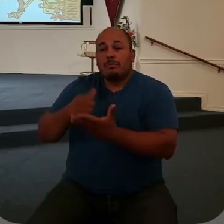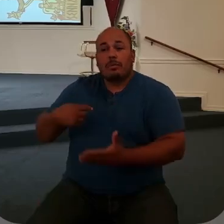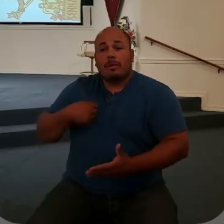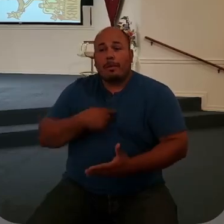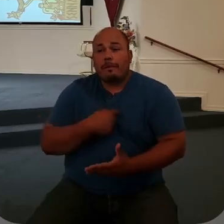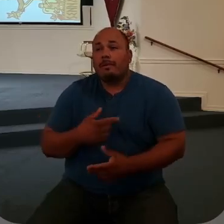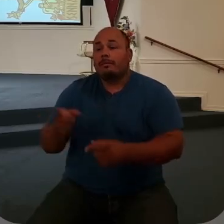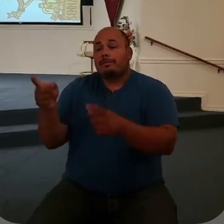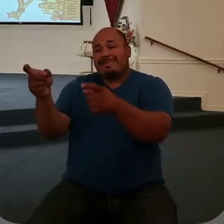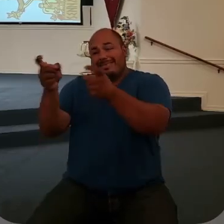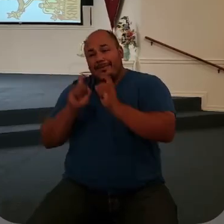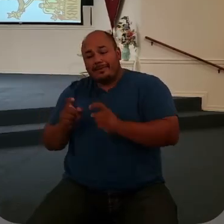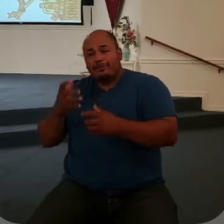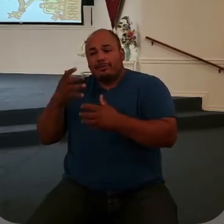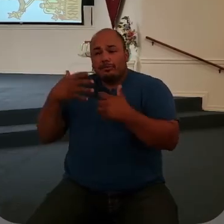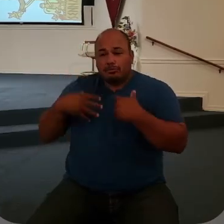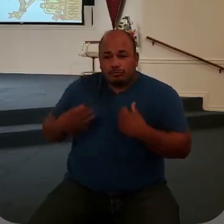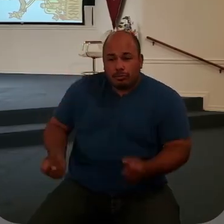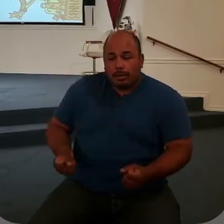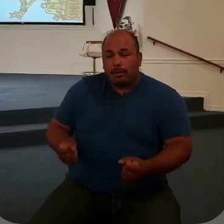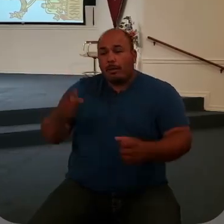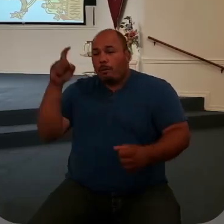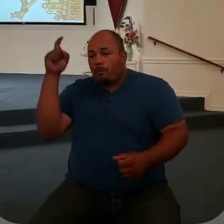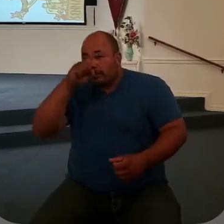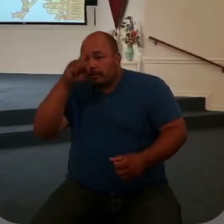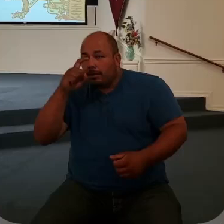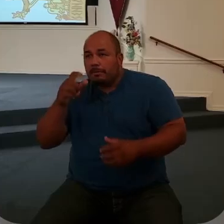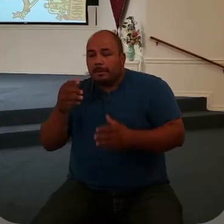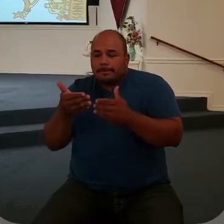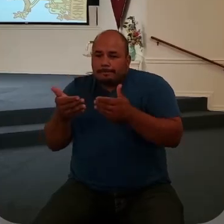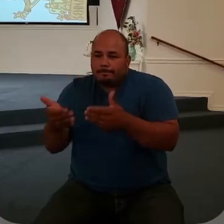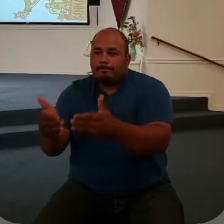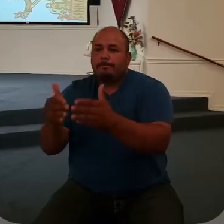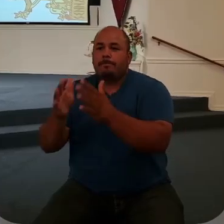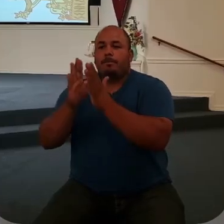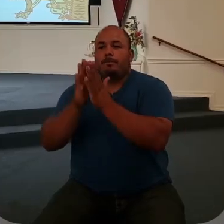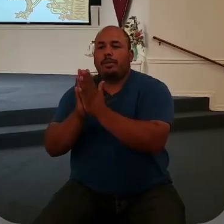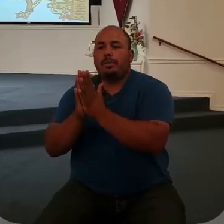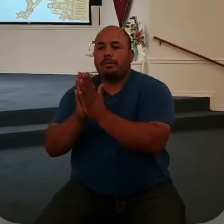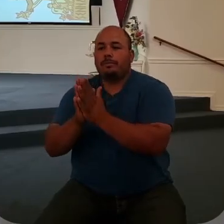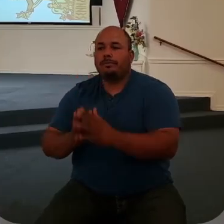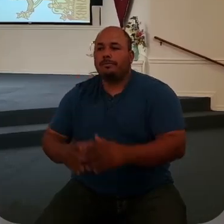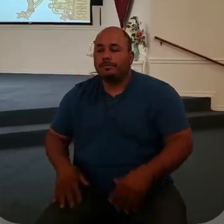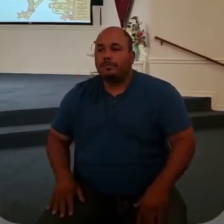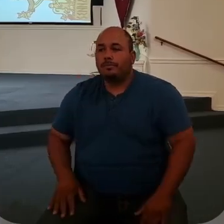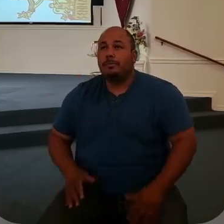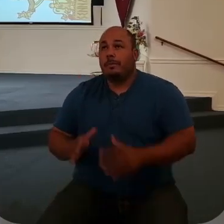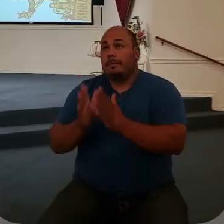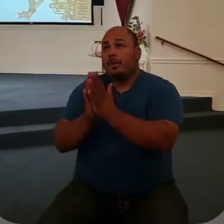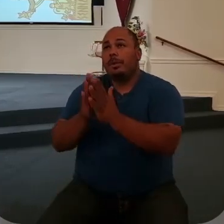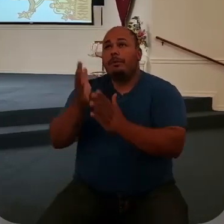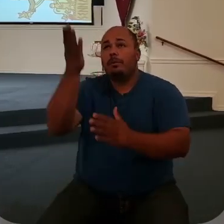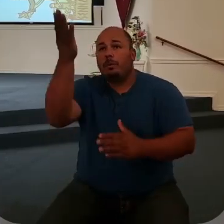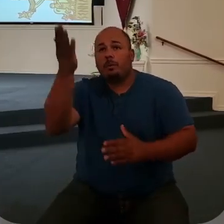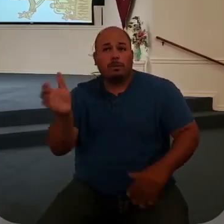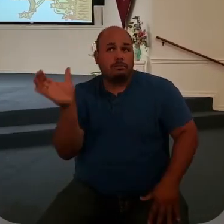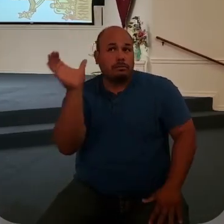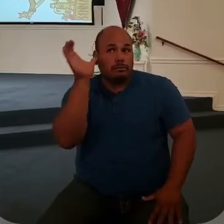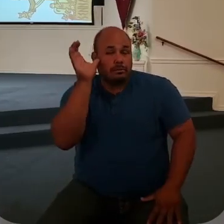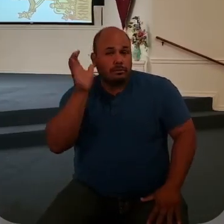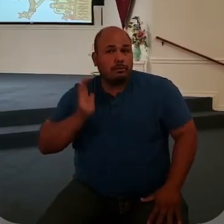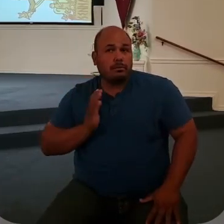us strength and wisdom and faith to pray. And Lord, hear our prayers when we pray to you in our desperate